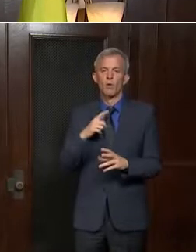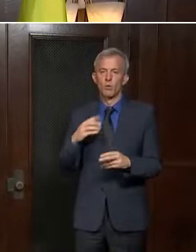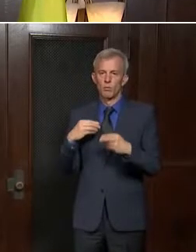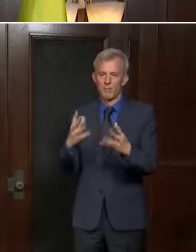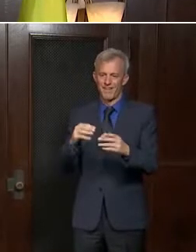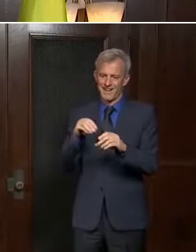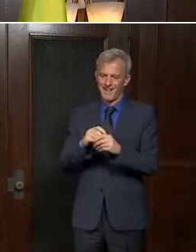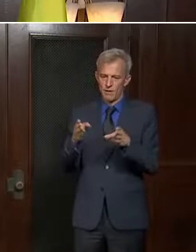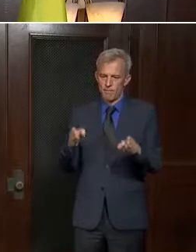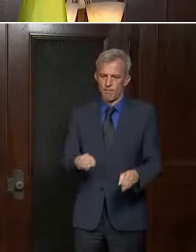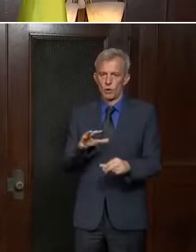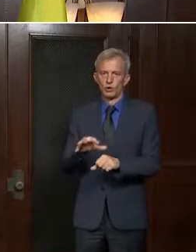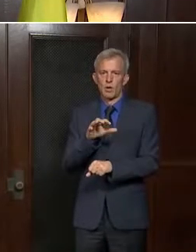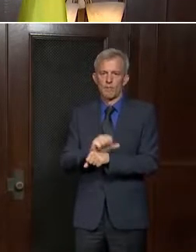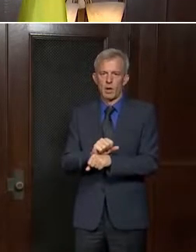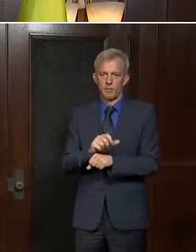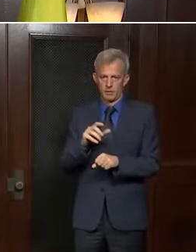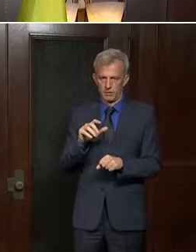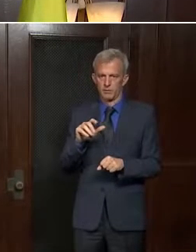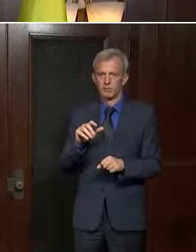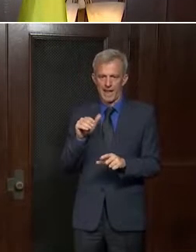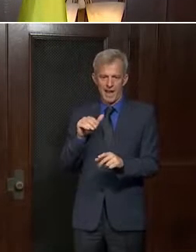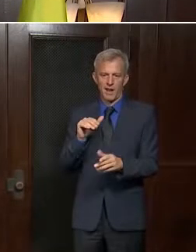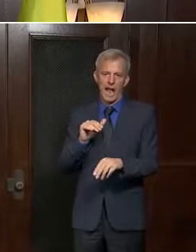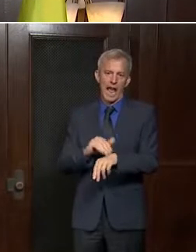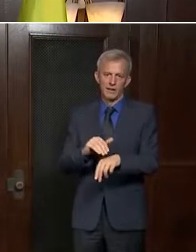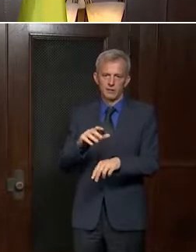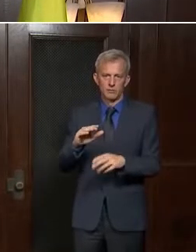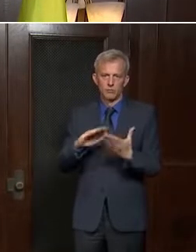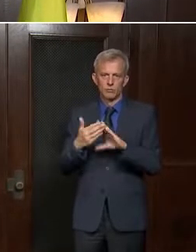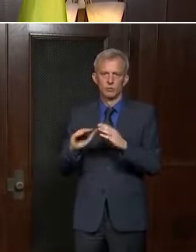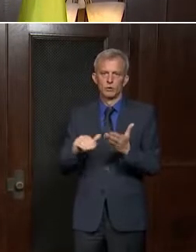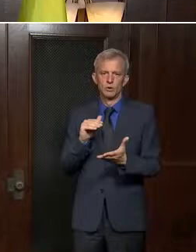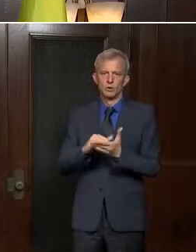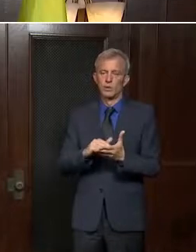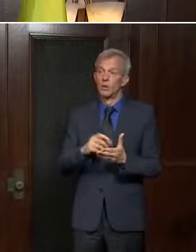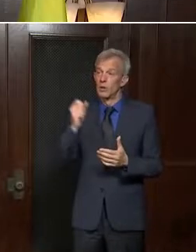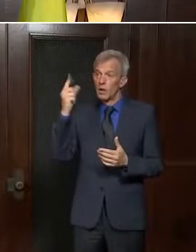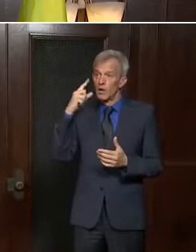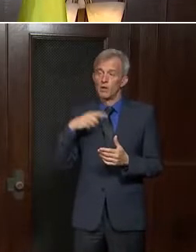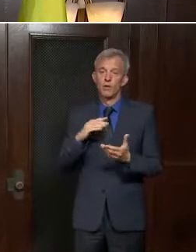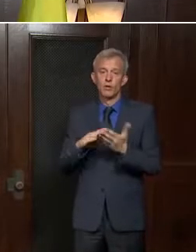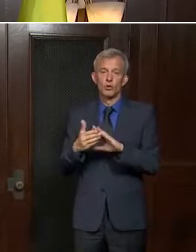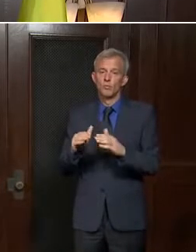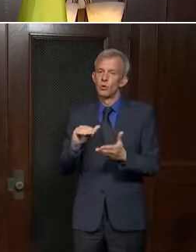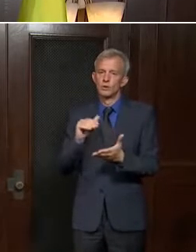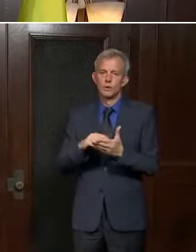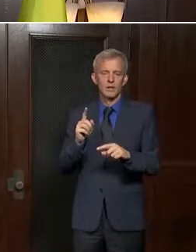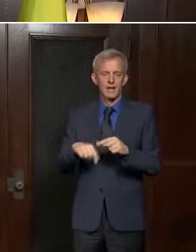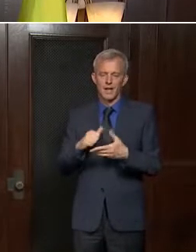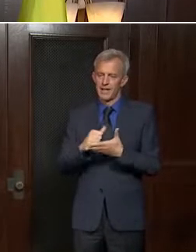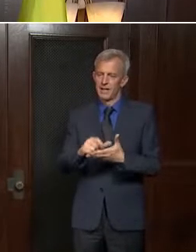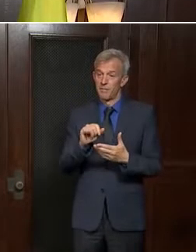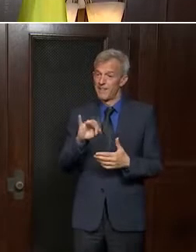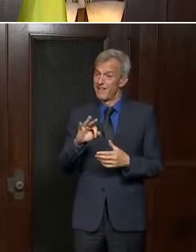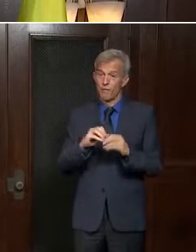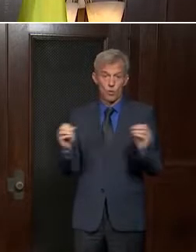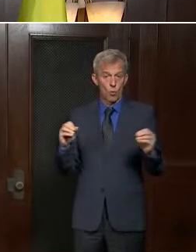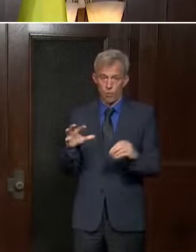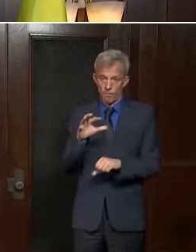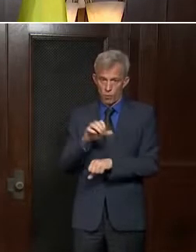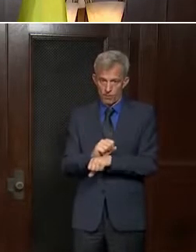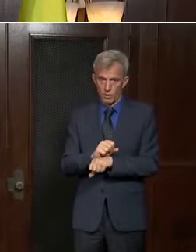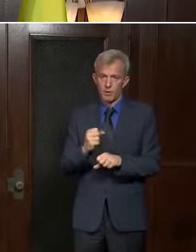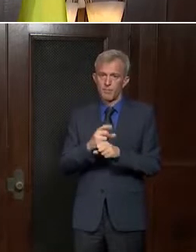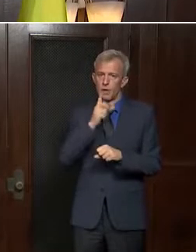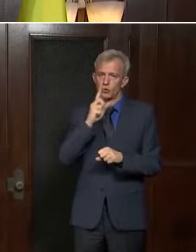in-person appointment at a designated community center. And please know that these centers can't help anybody without an appointment. So that's to keep